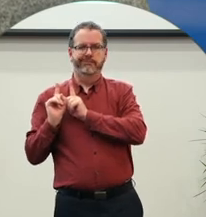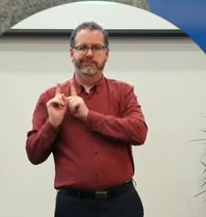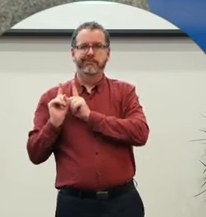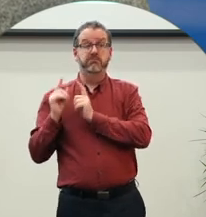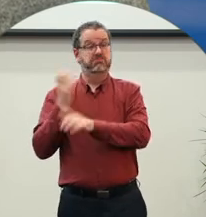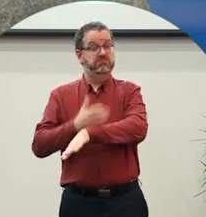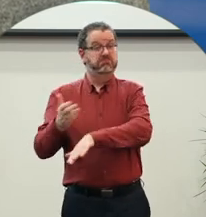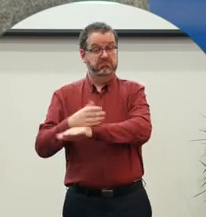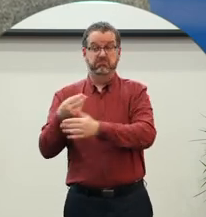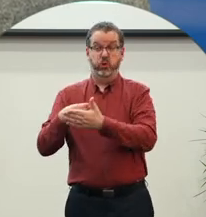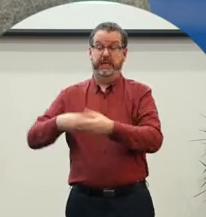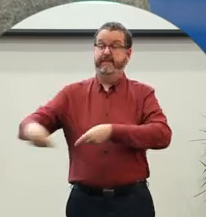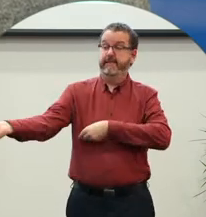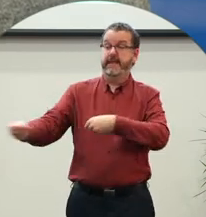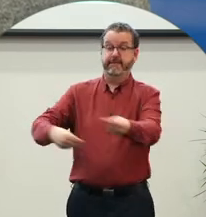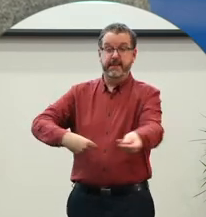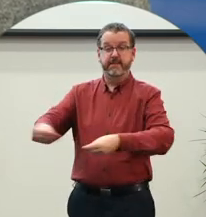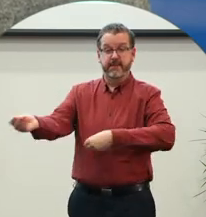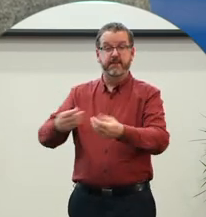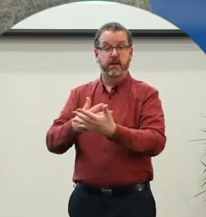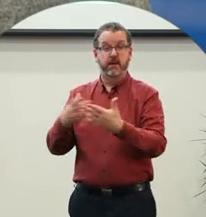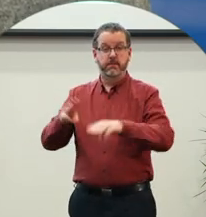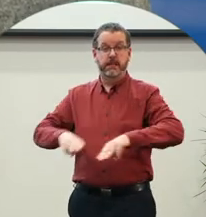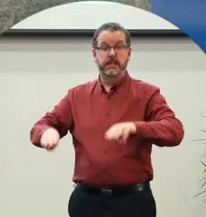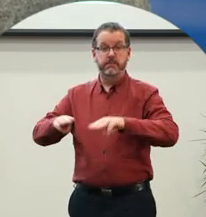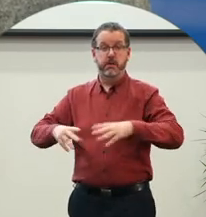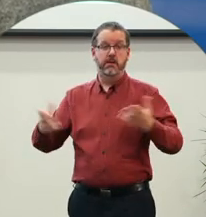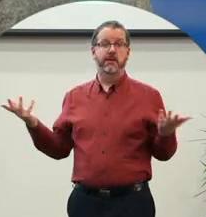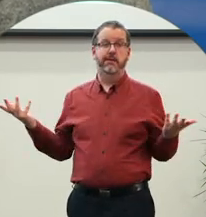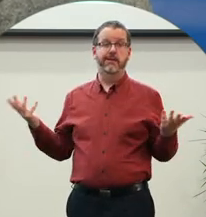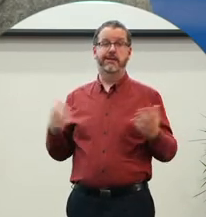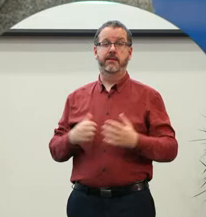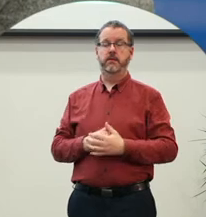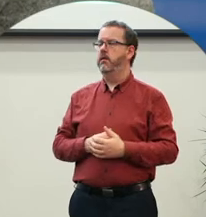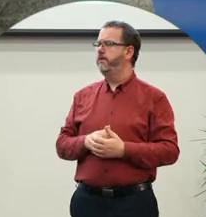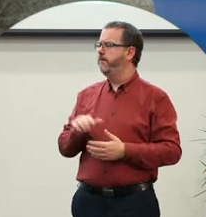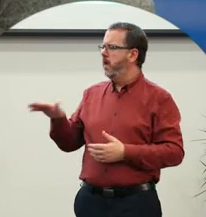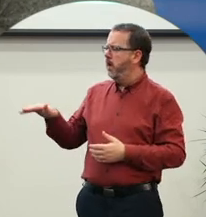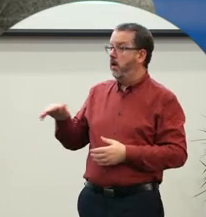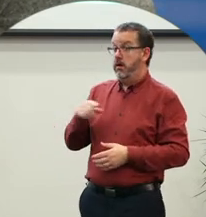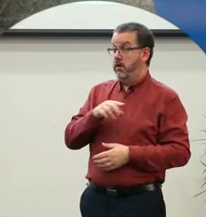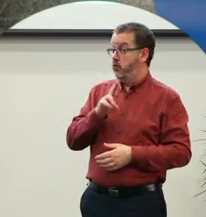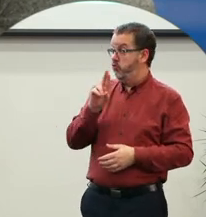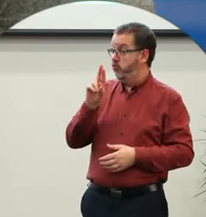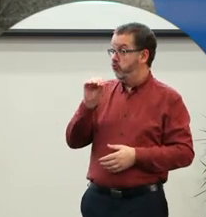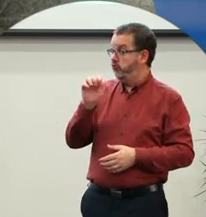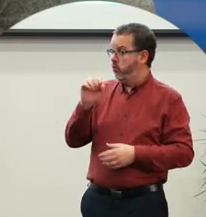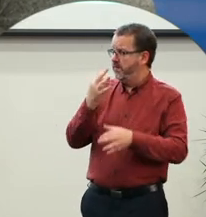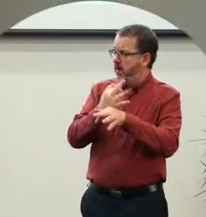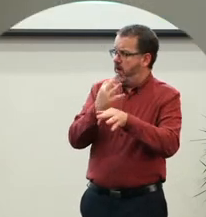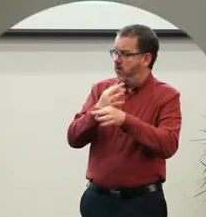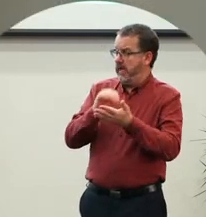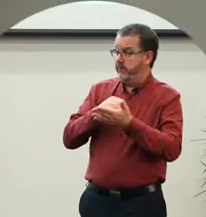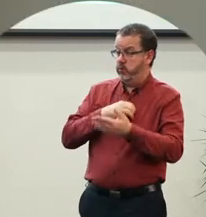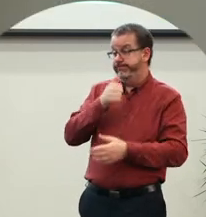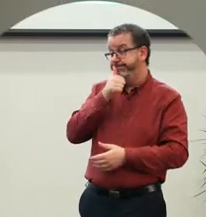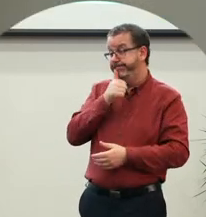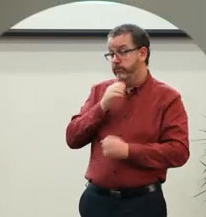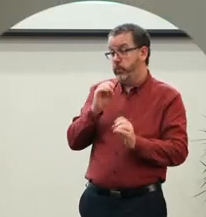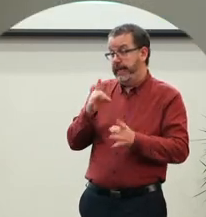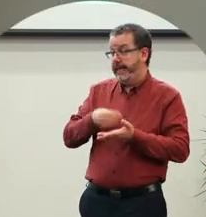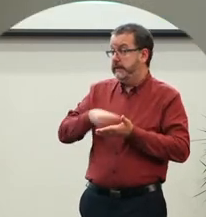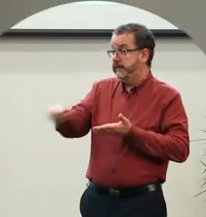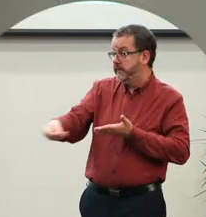money and taught them to people. I mean, Rose... Did the father have to cooperate with that, though, in the release? No, of